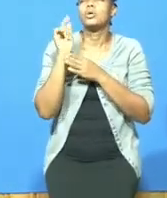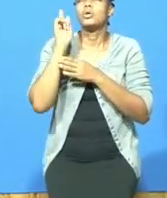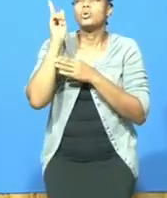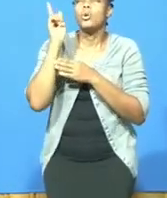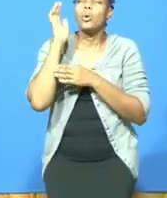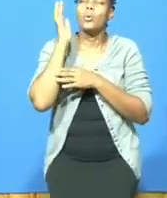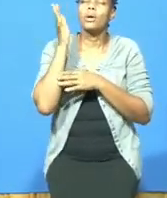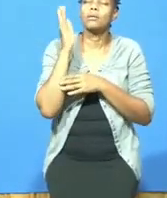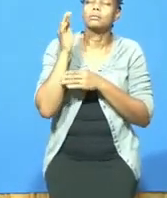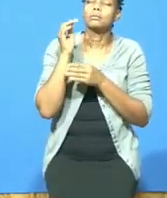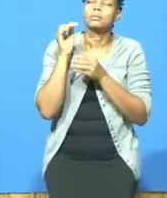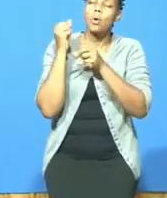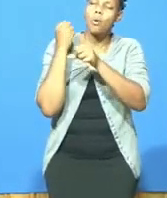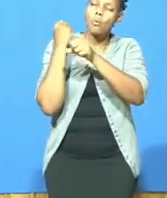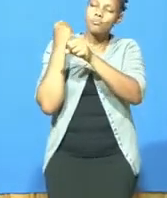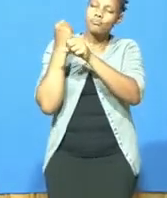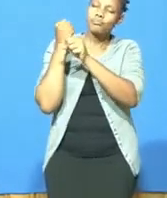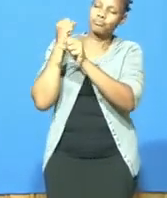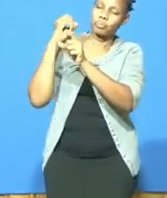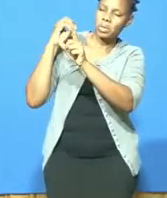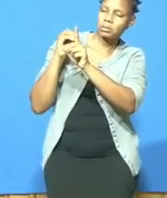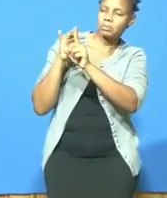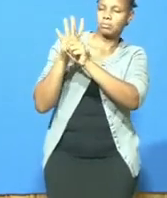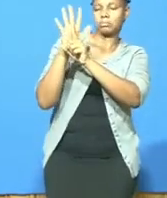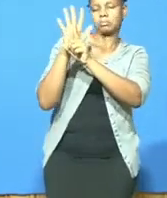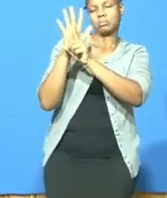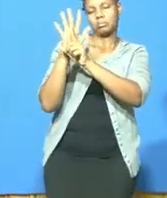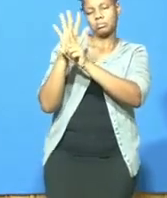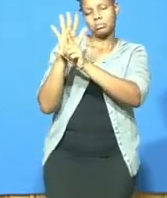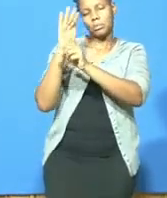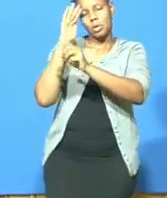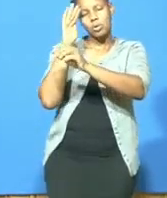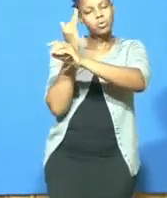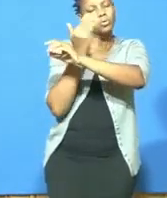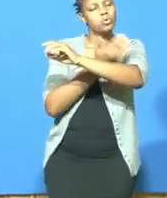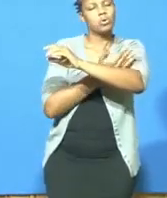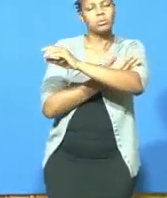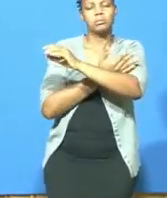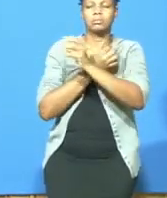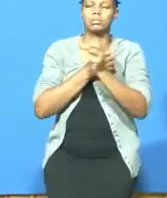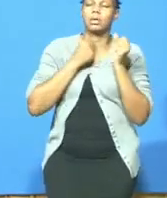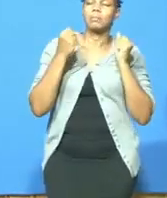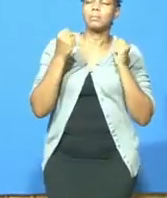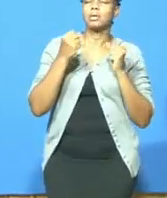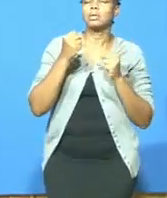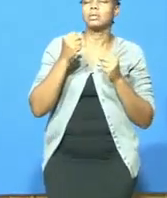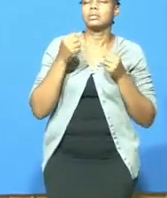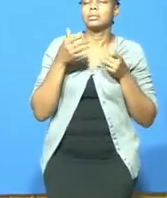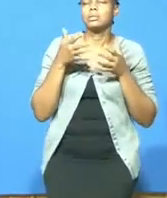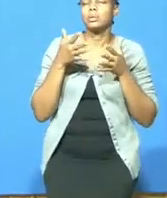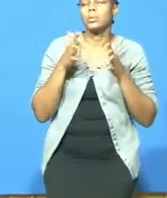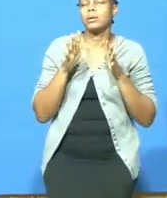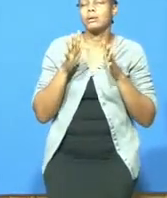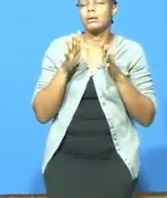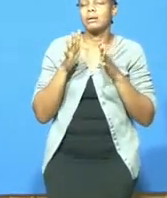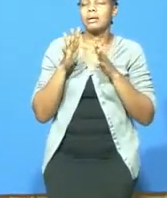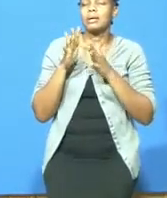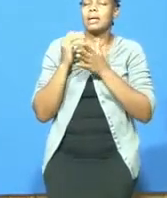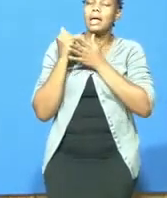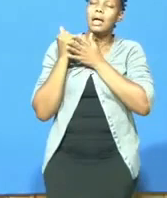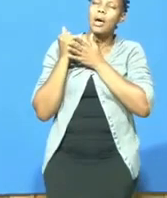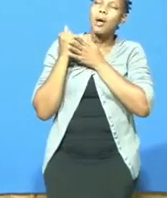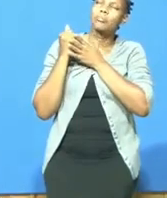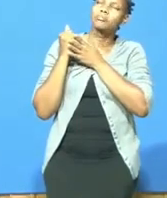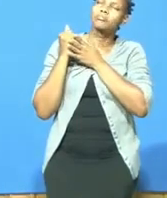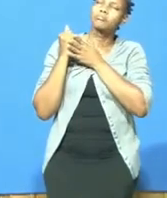move upon your son in a mighty way. Oh gracious God, his tongue can't move